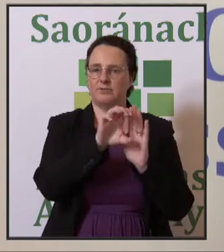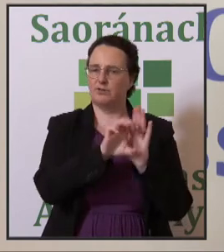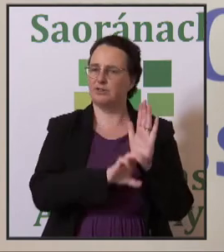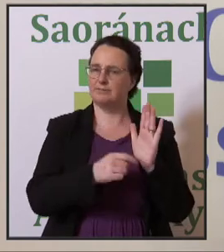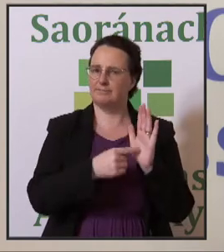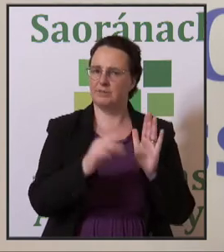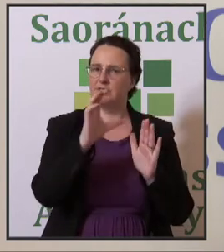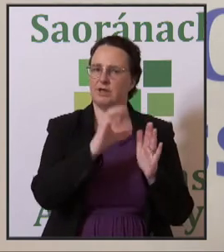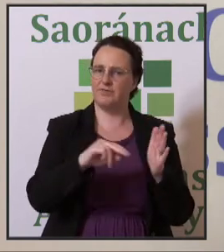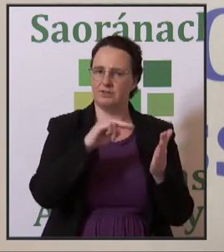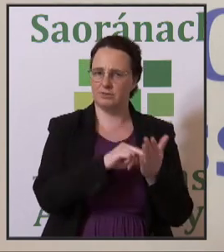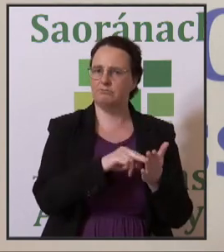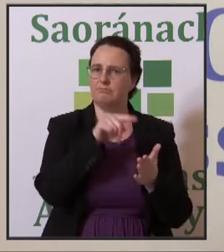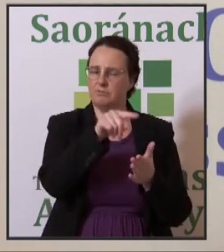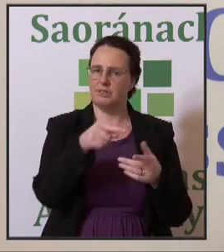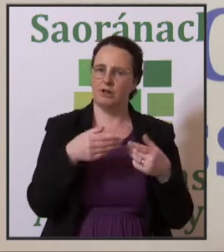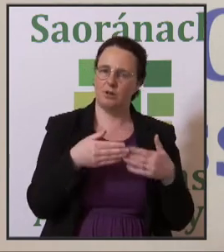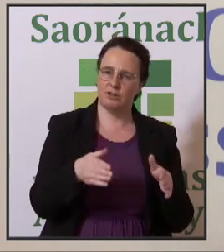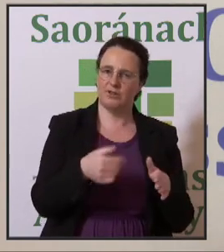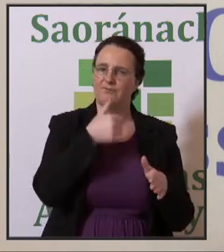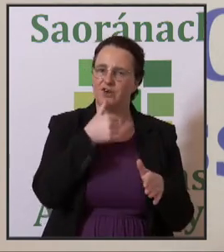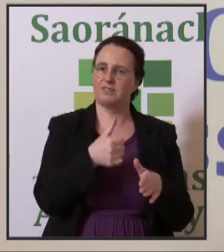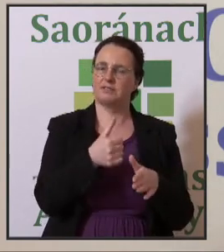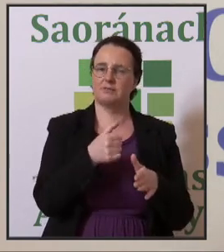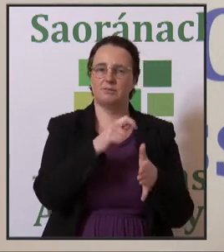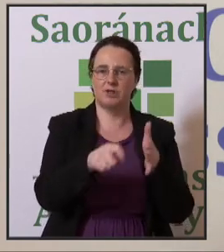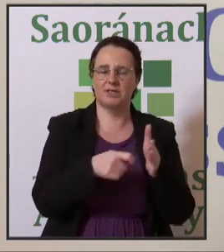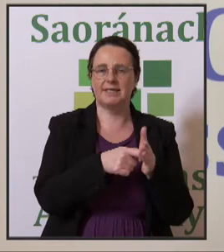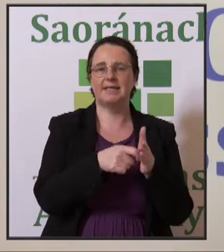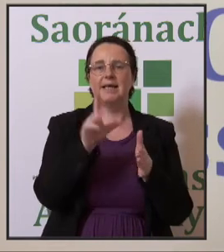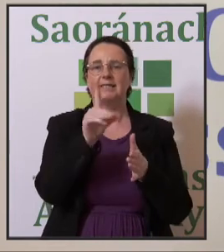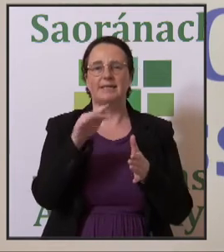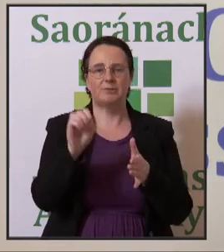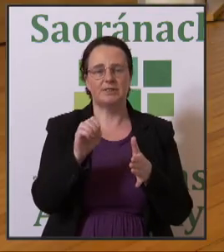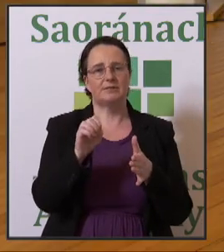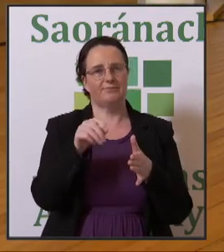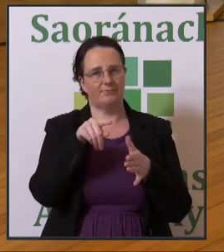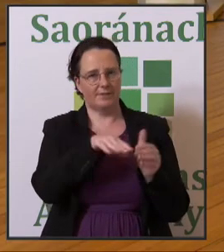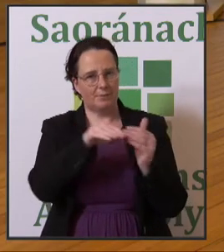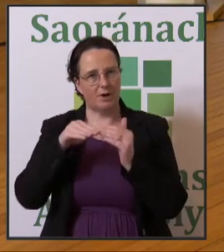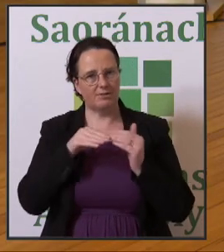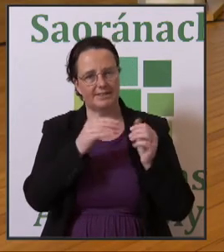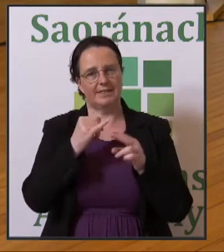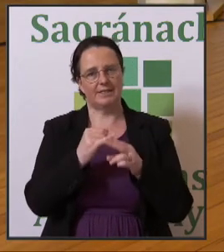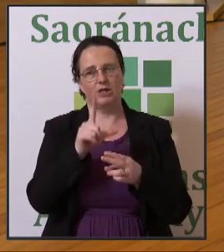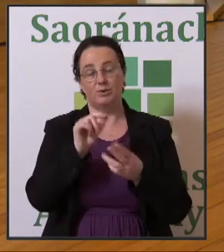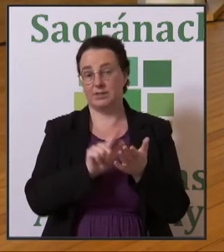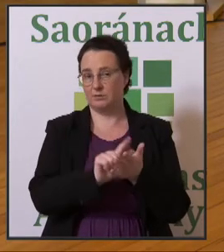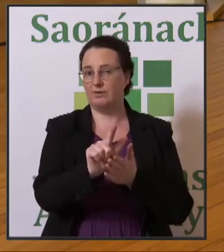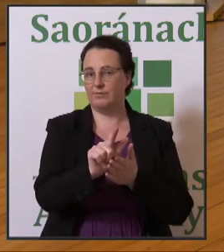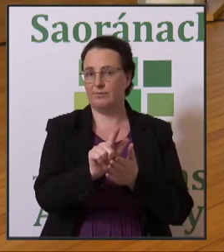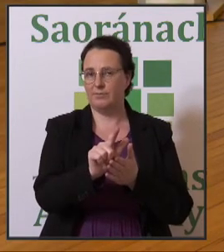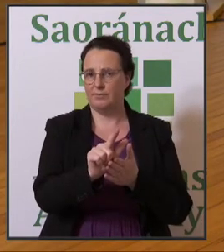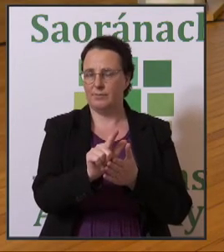successfully launched Ireland's first initiative in deliberative democracy in 2012. I am committed to ensuring that